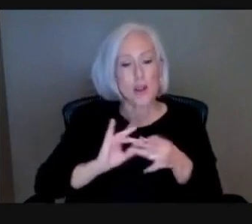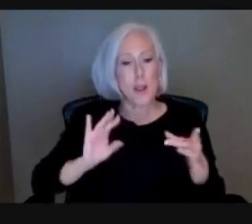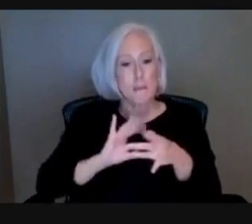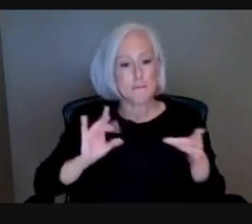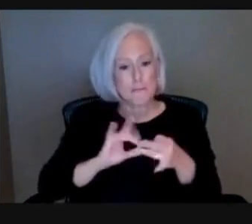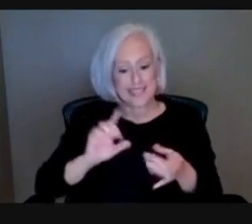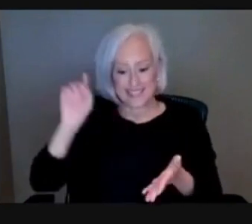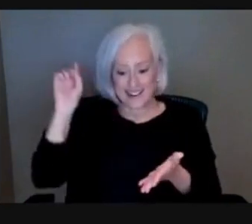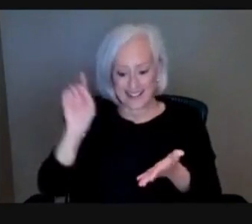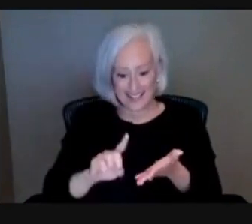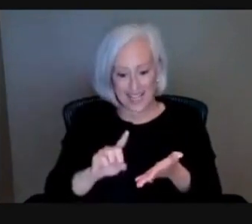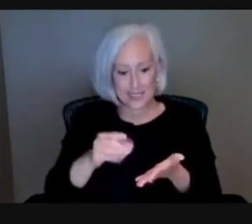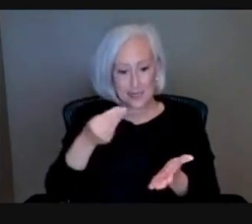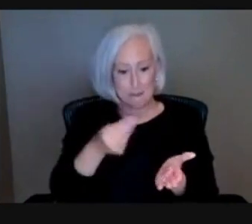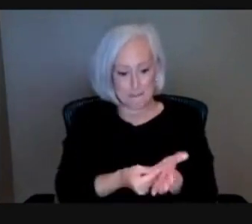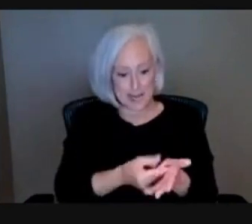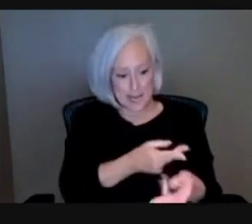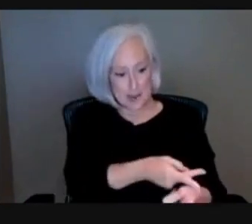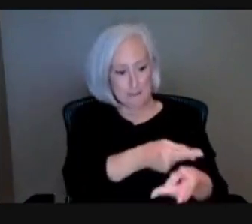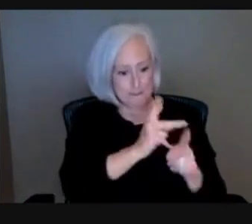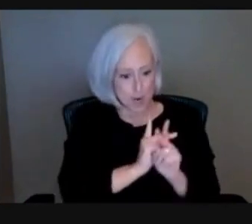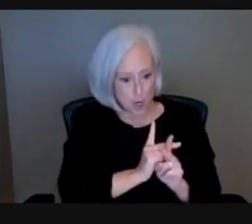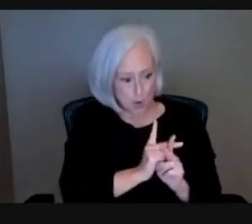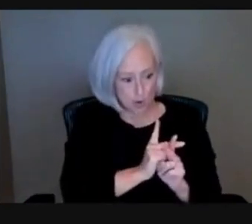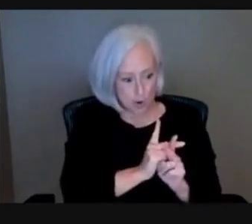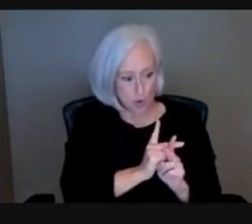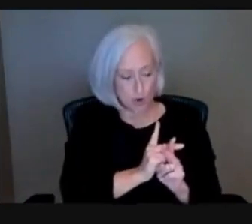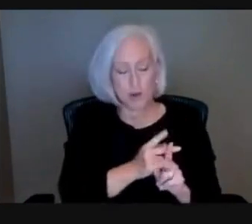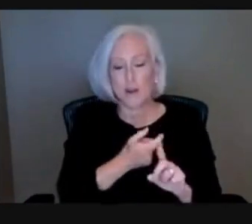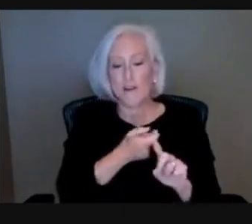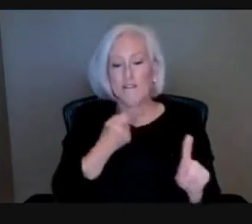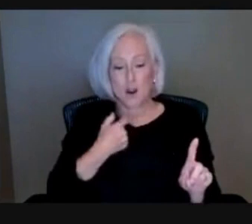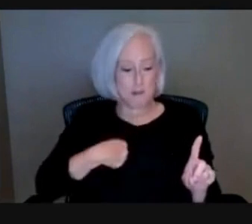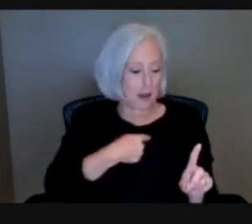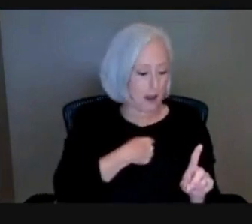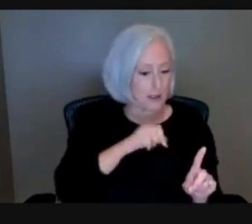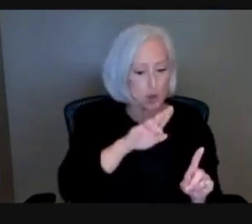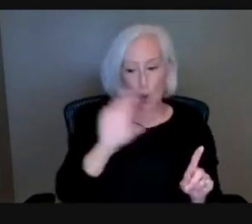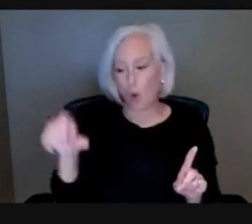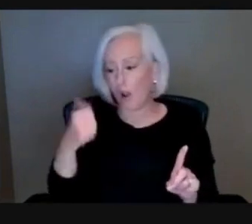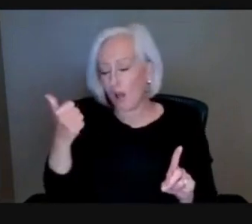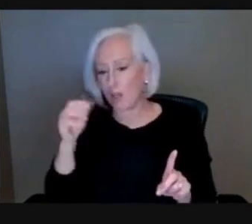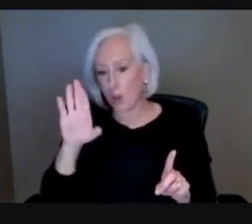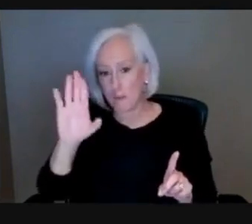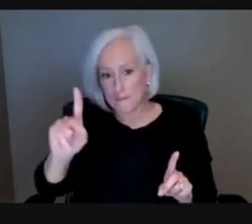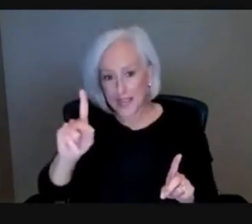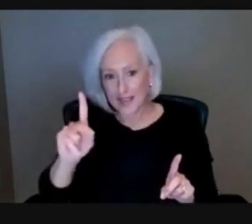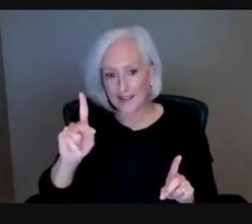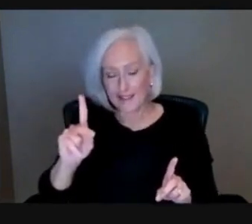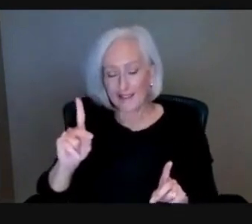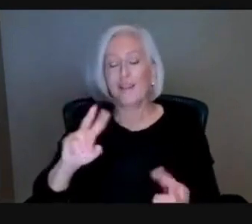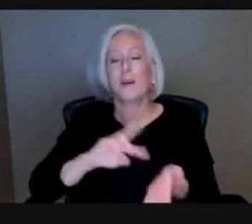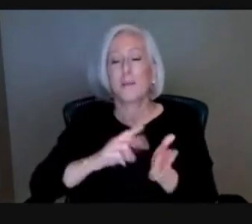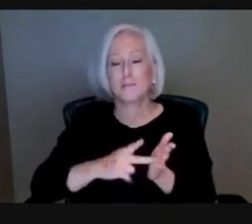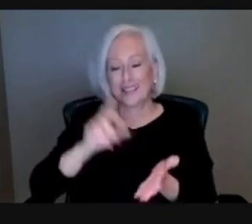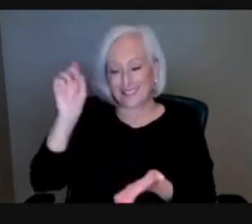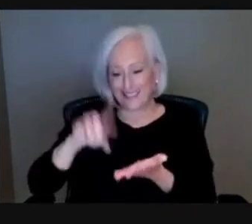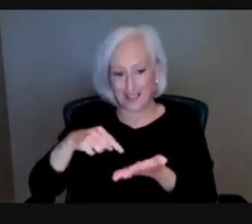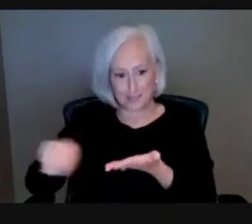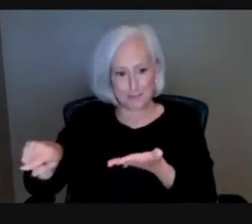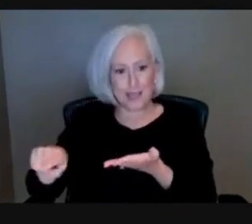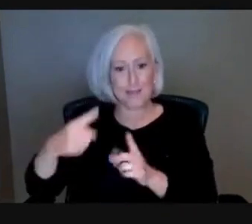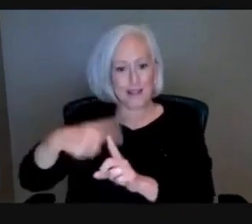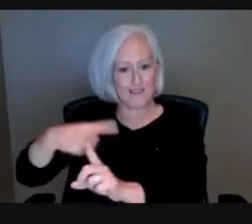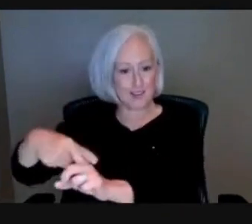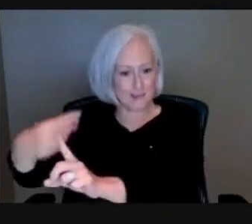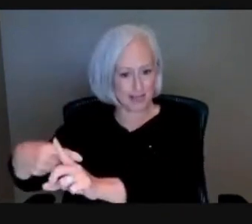money that you borrow from Citibank or any institution, the lower your monthly mortgage payment. Citibank has a